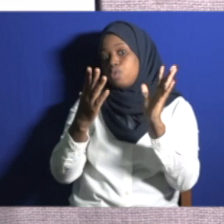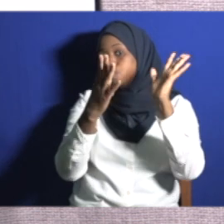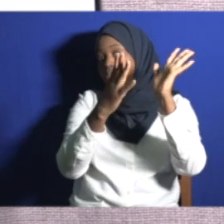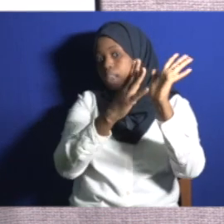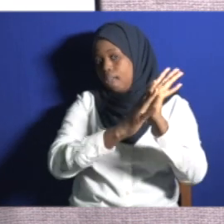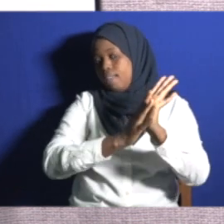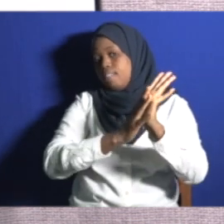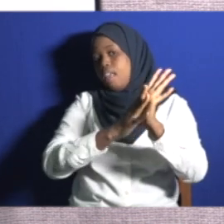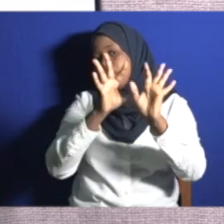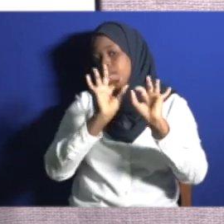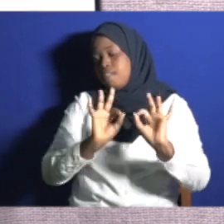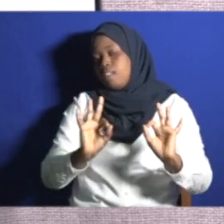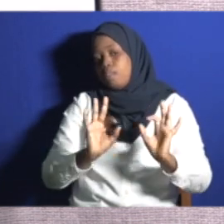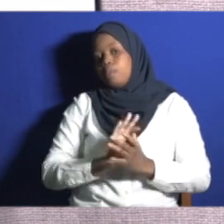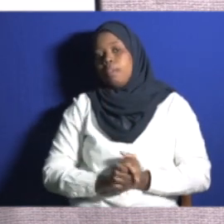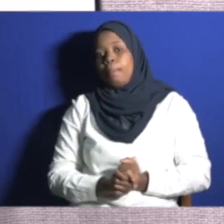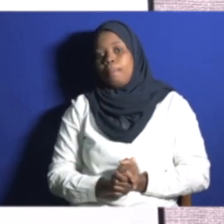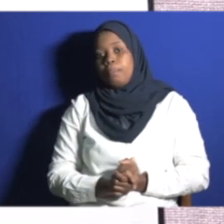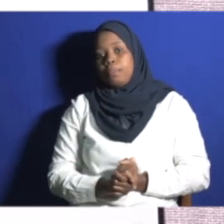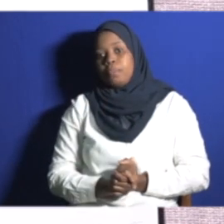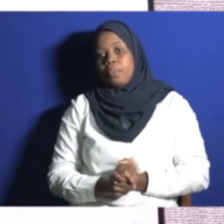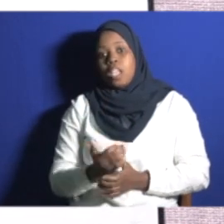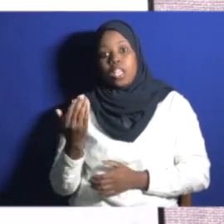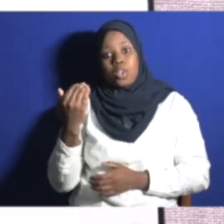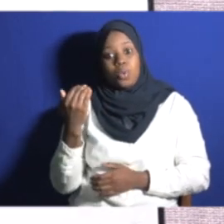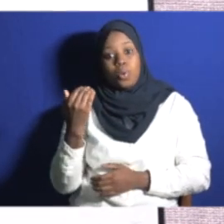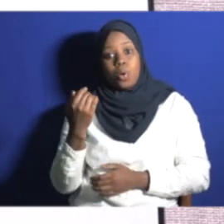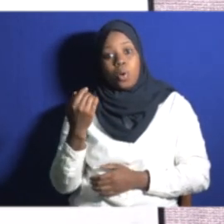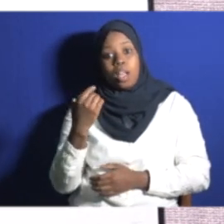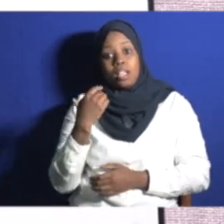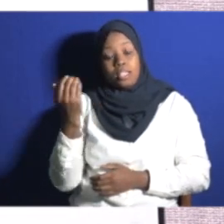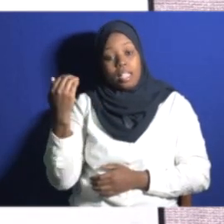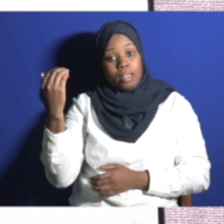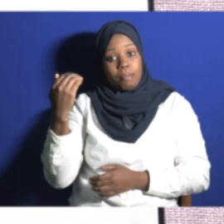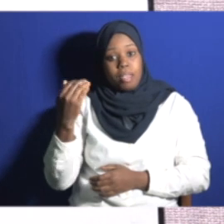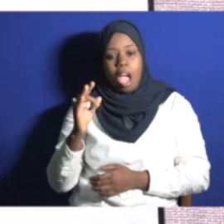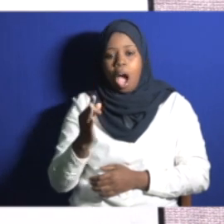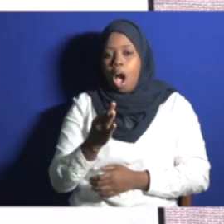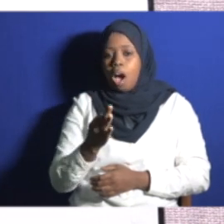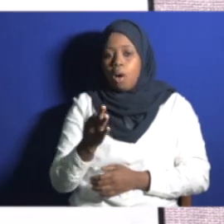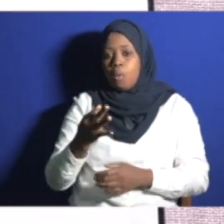Very good. So can you tell me how do we get 16?